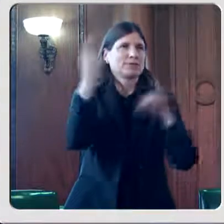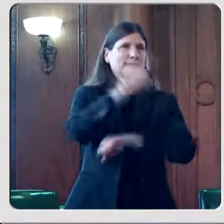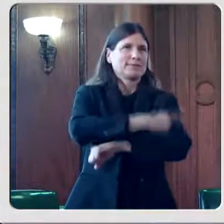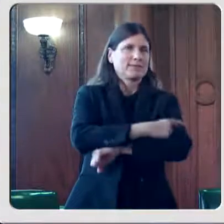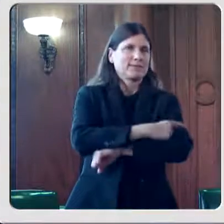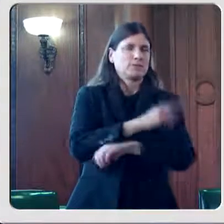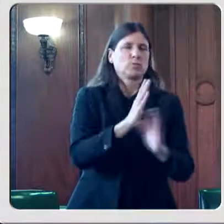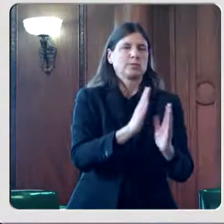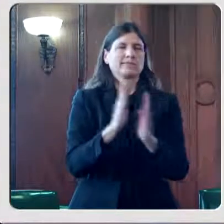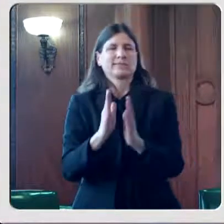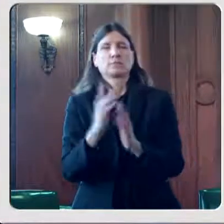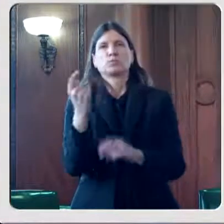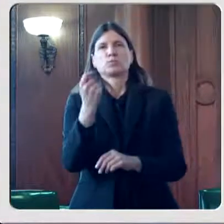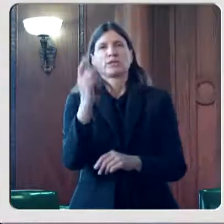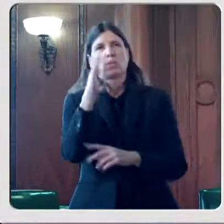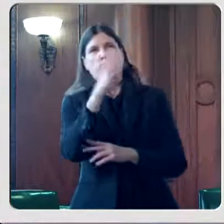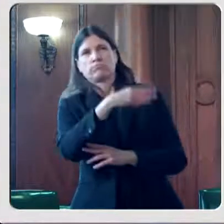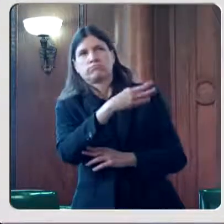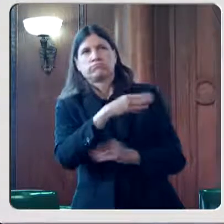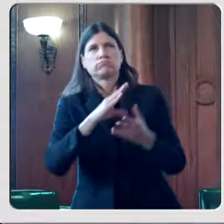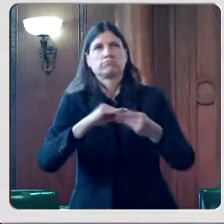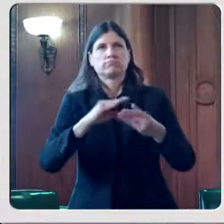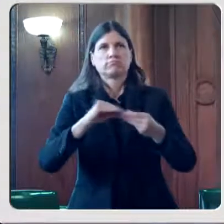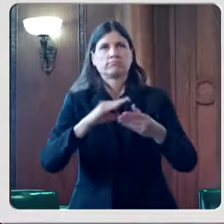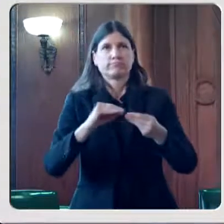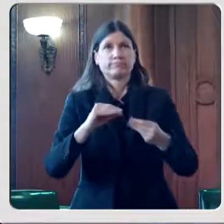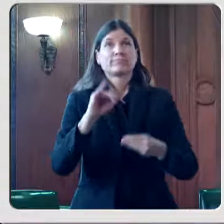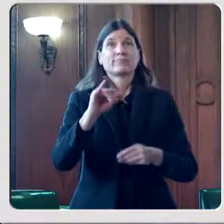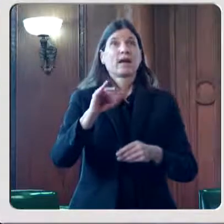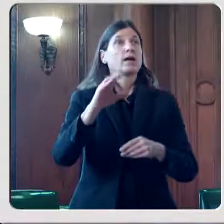February 16th, not Monday.